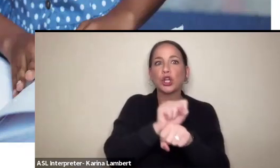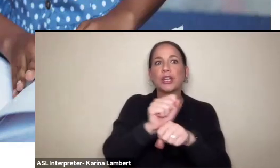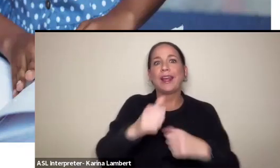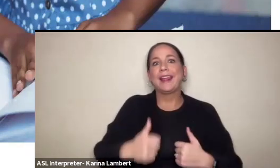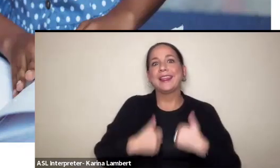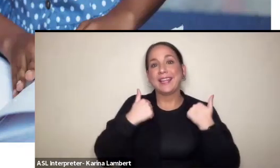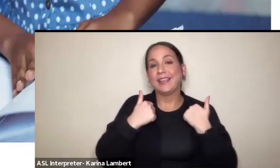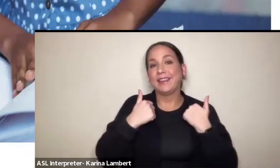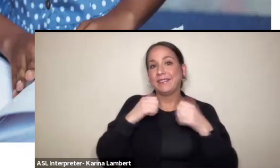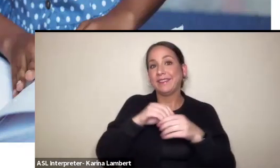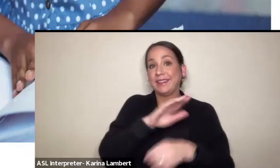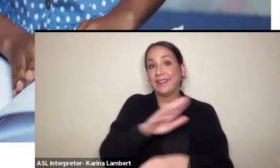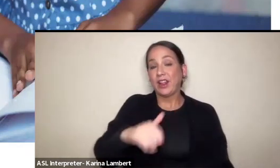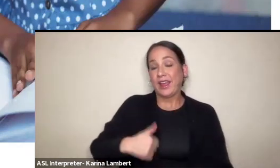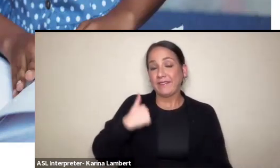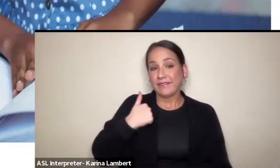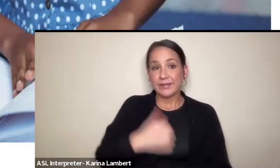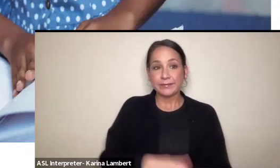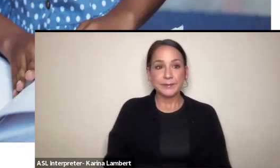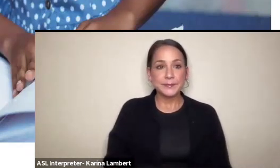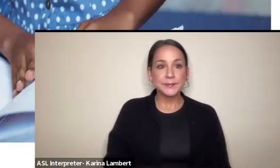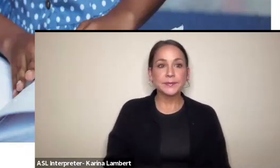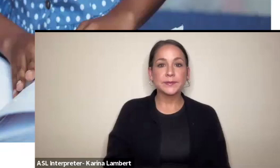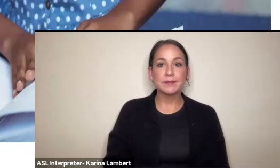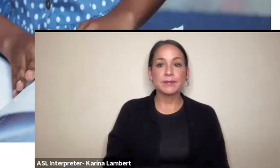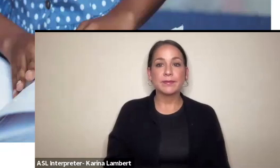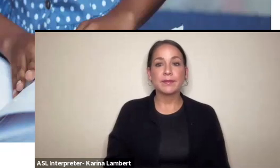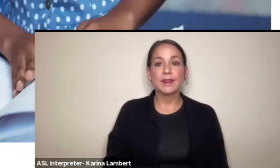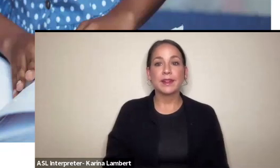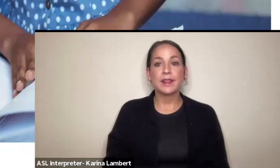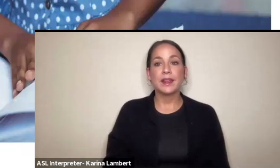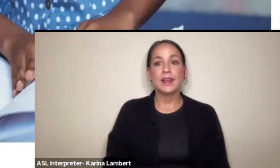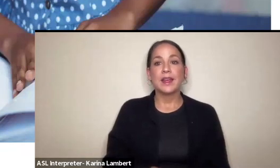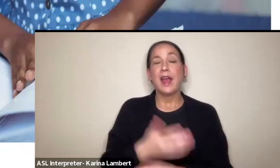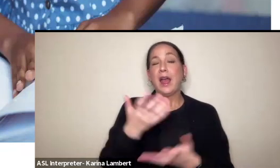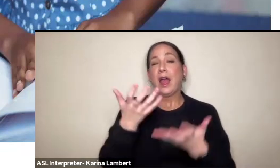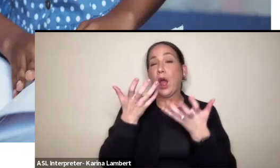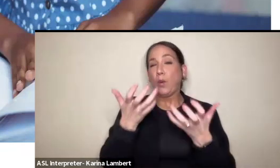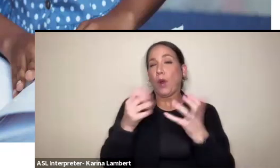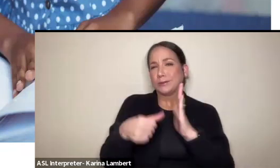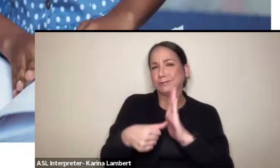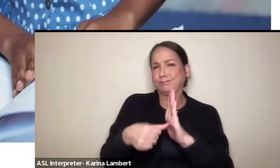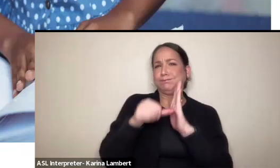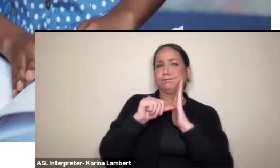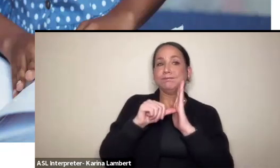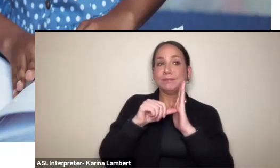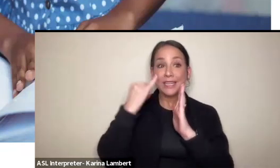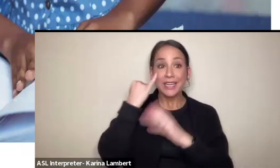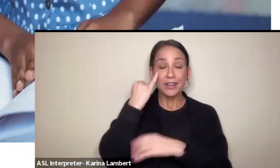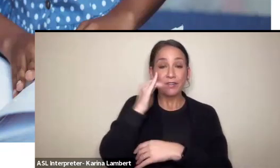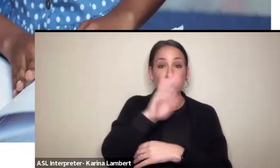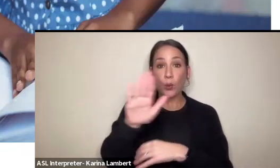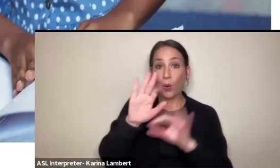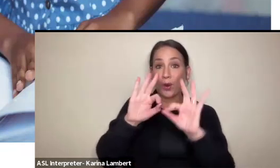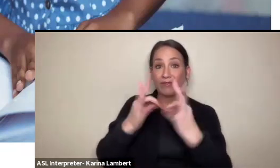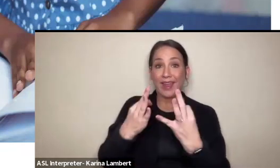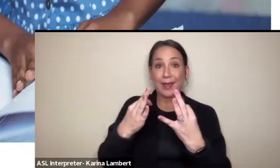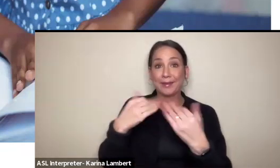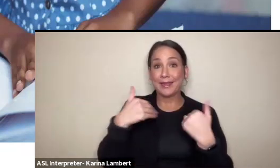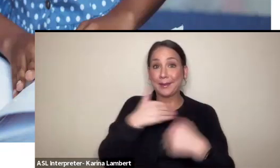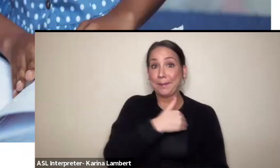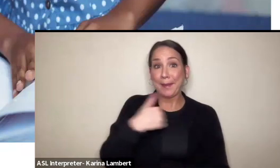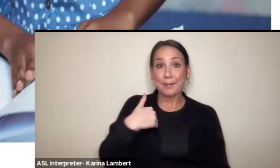lifetime. Okay, so again, I just want to stress that if your family member is not currently